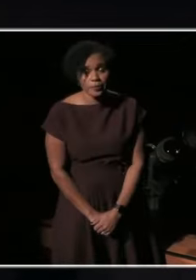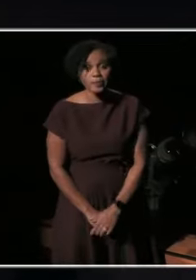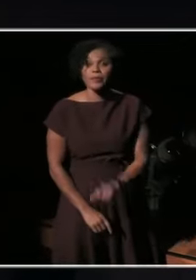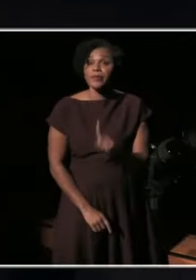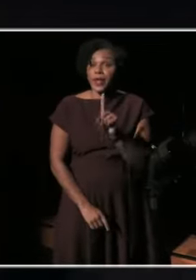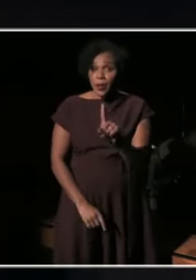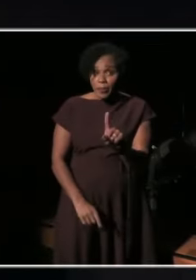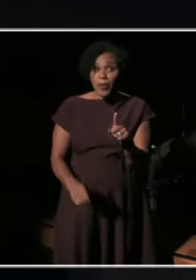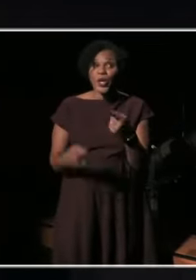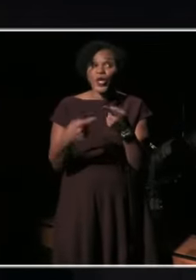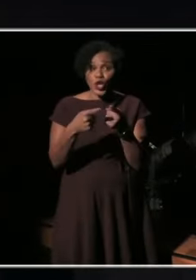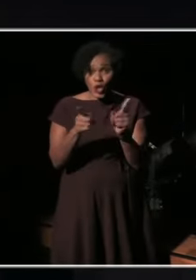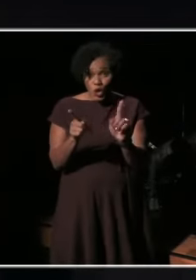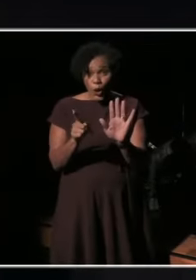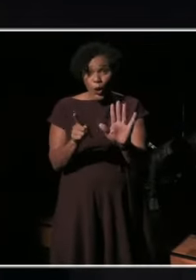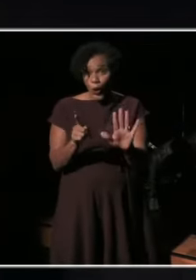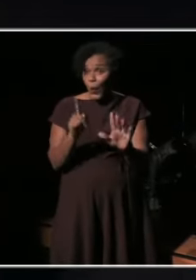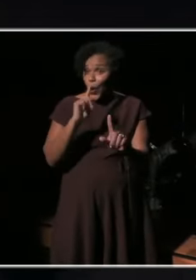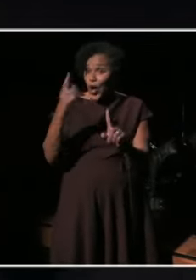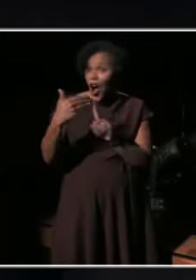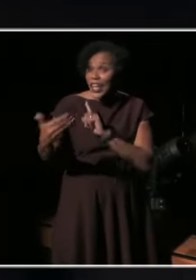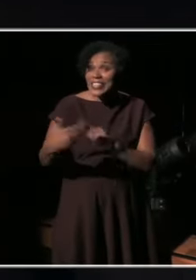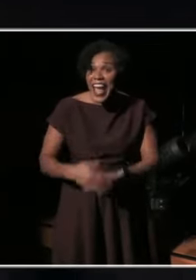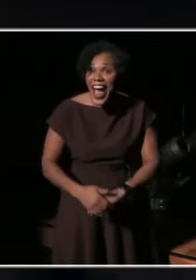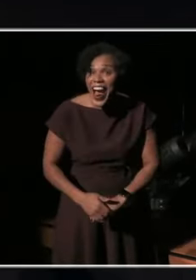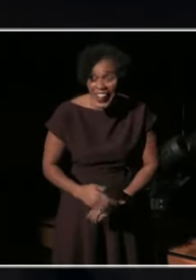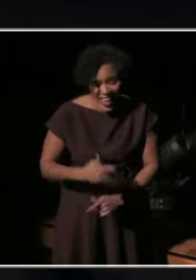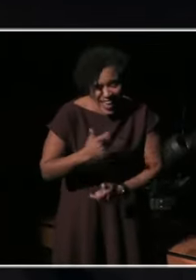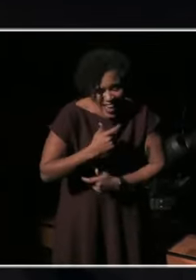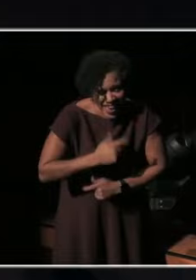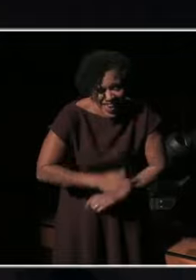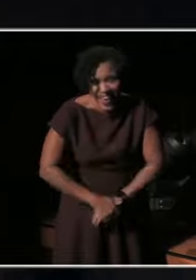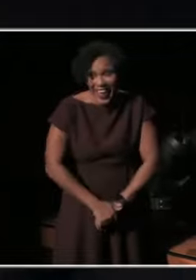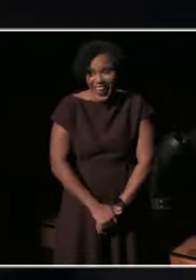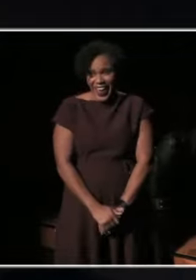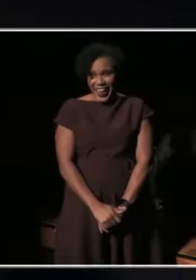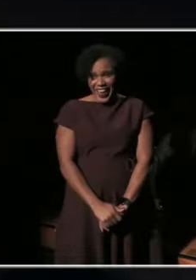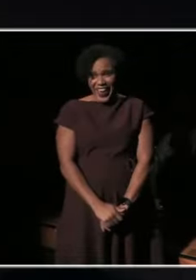But you can't even tell.